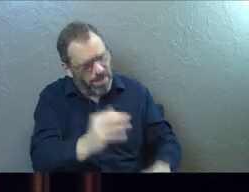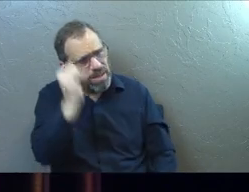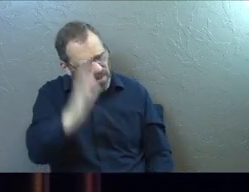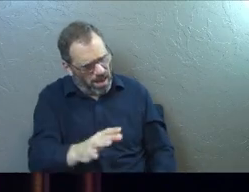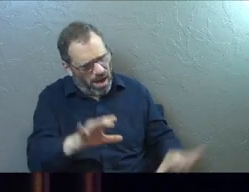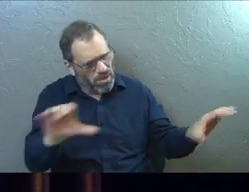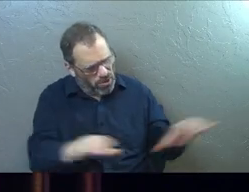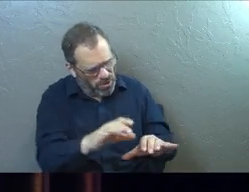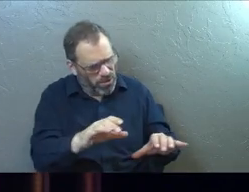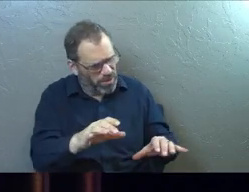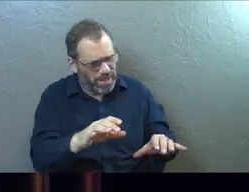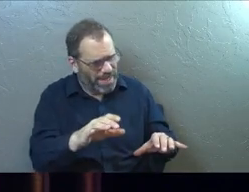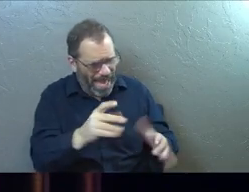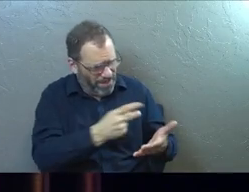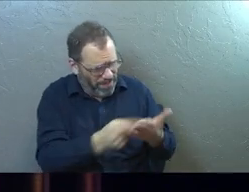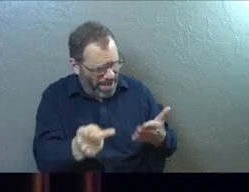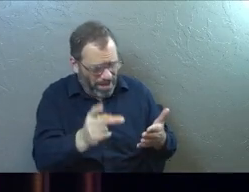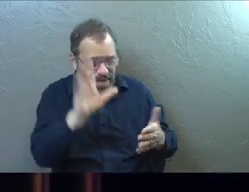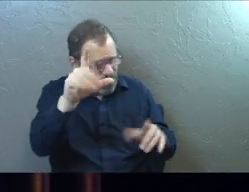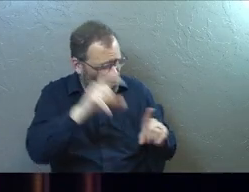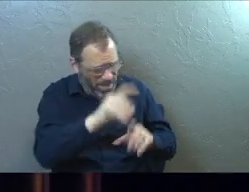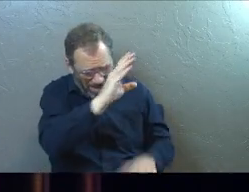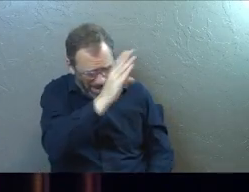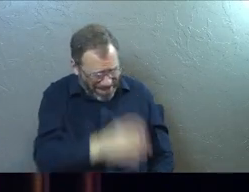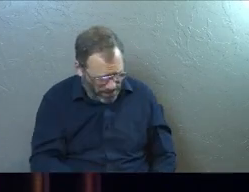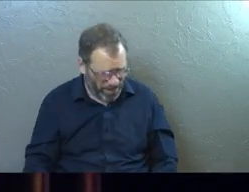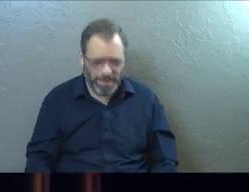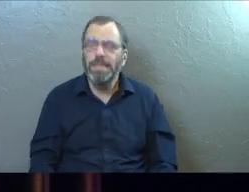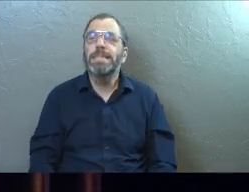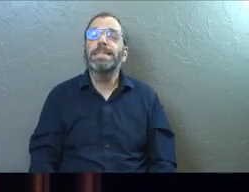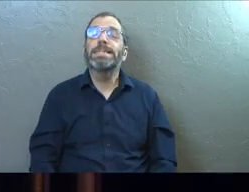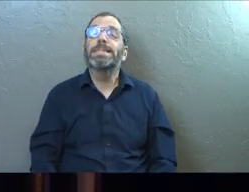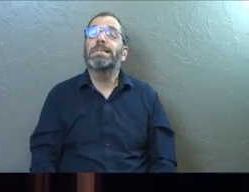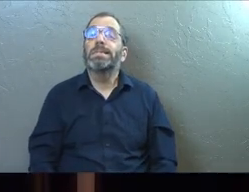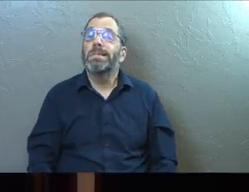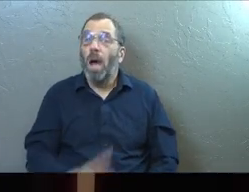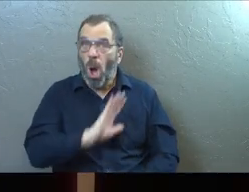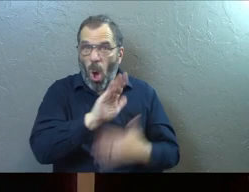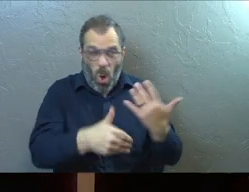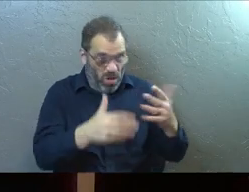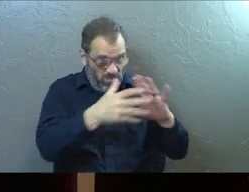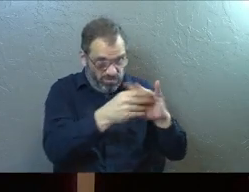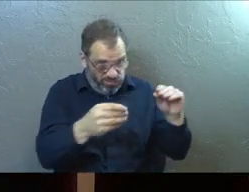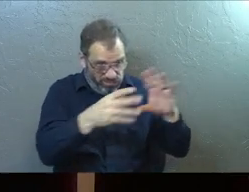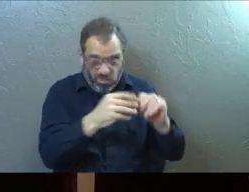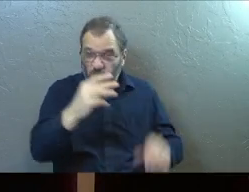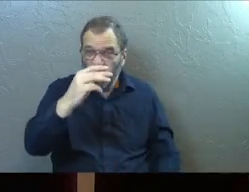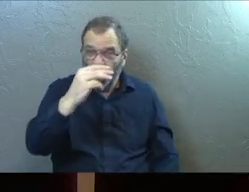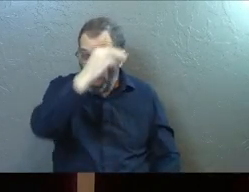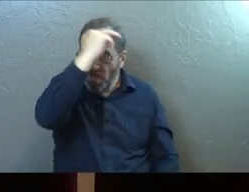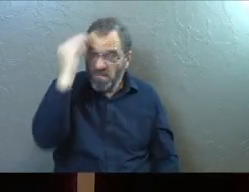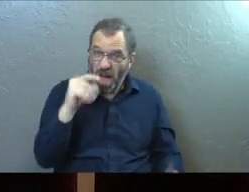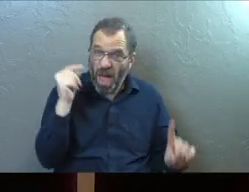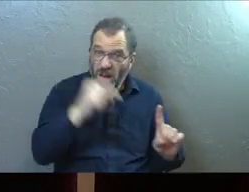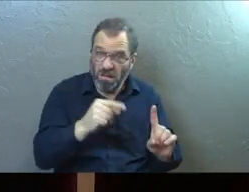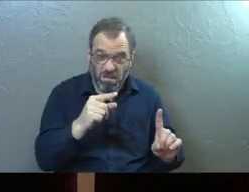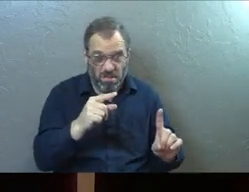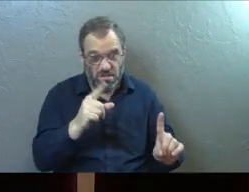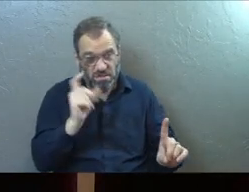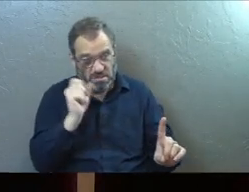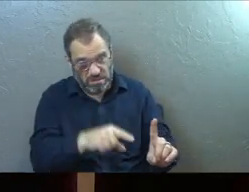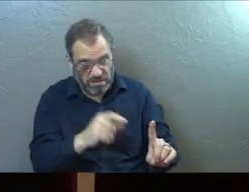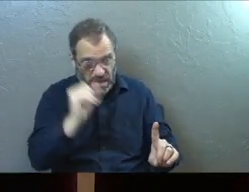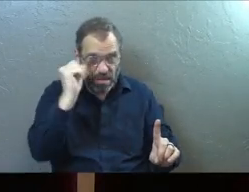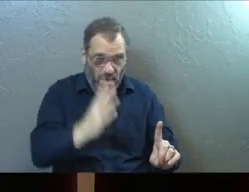thing, and no word from God will ever fail. Right? So he says all of this stuff to Mary. She asks her questions.